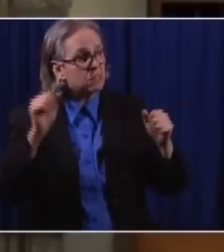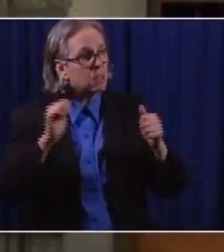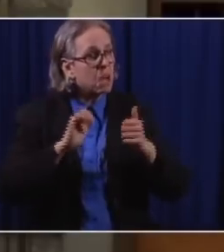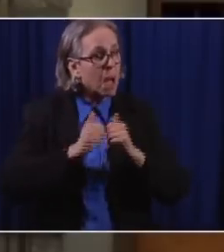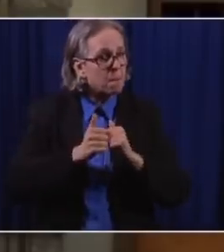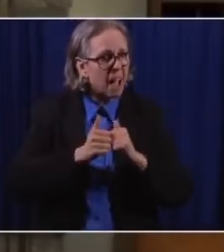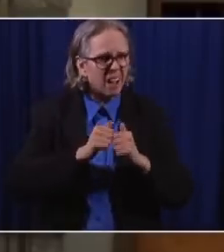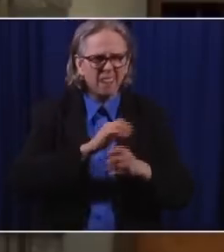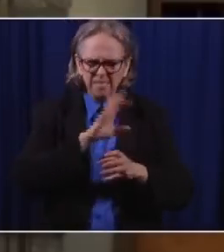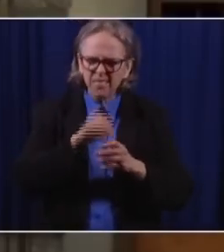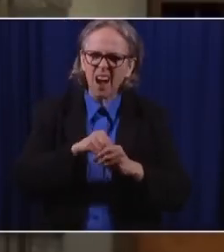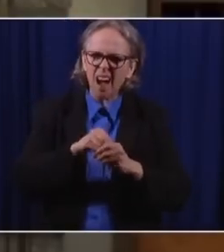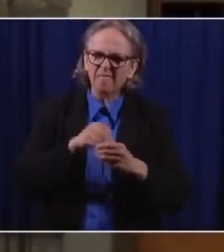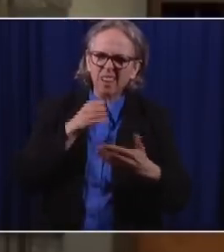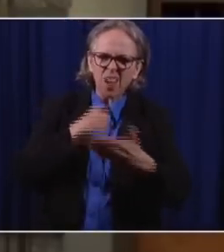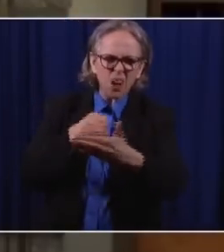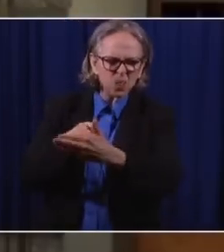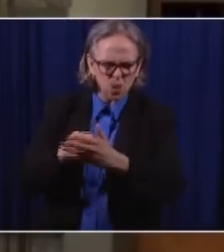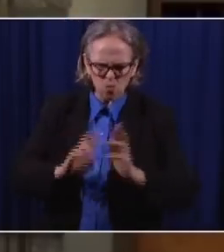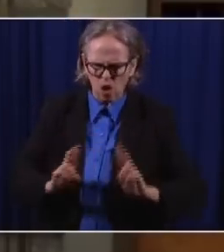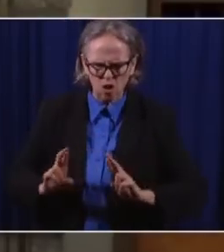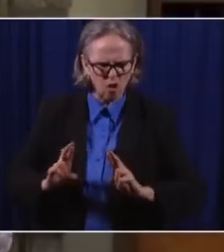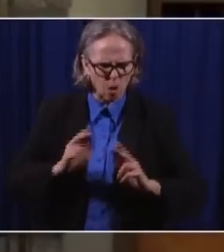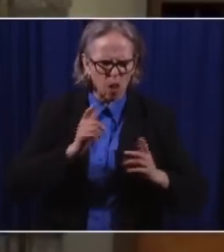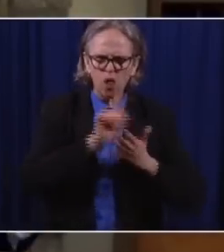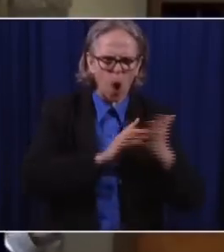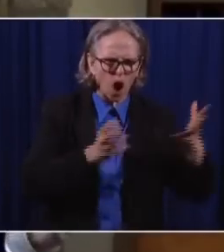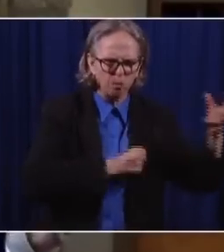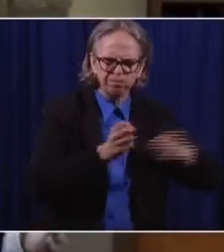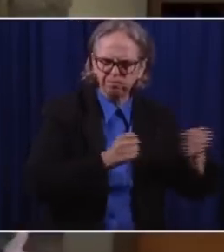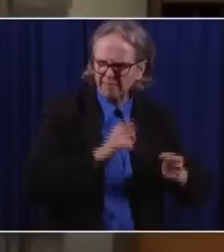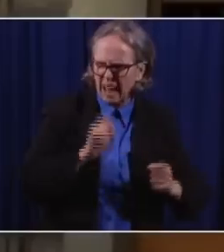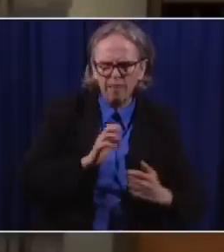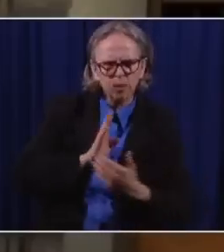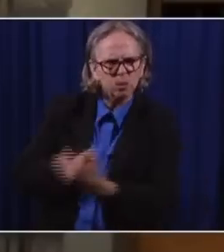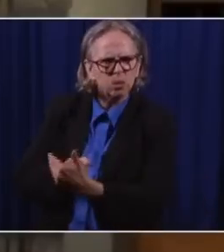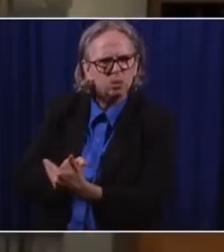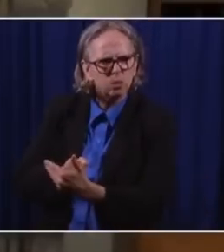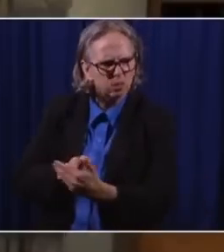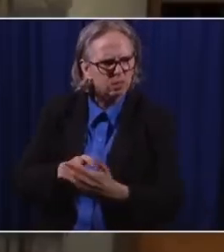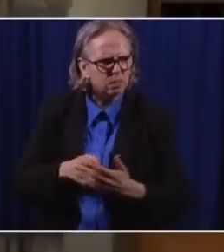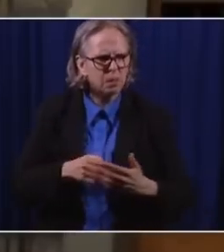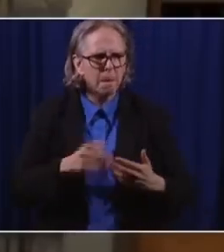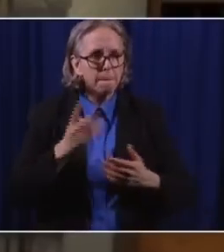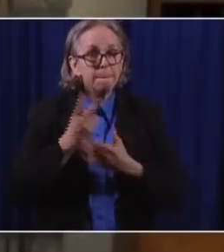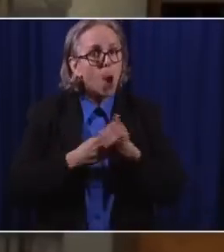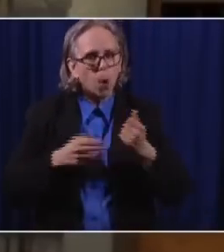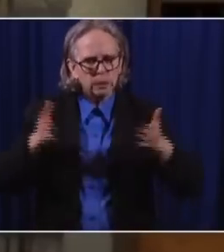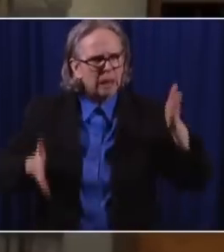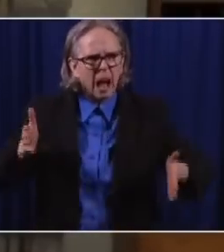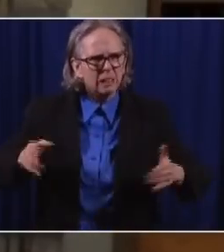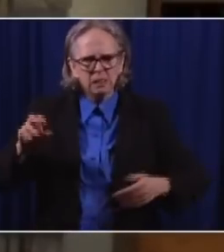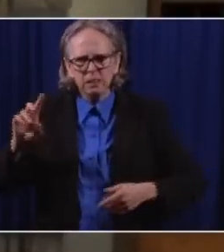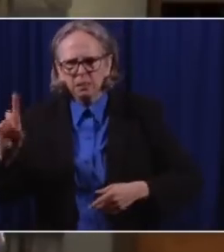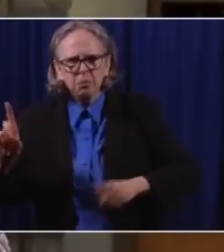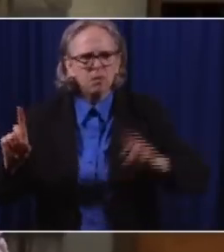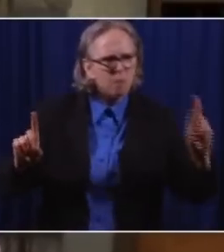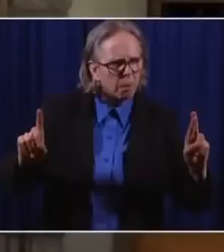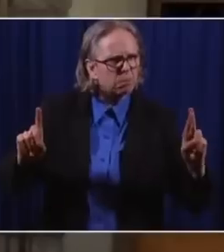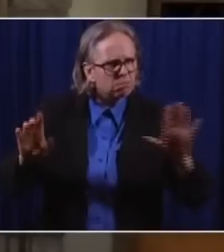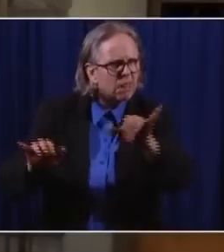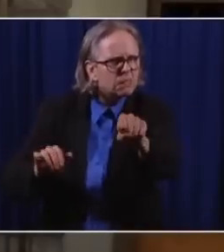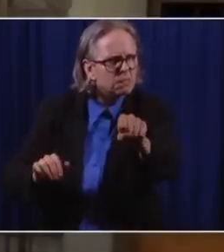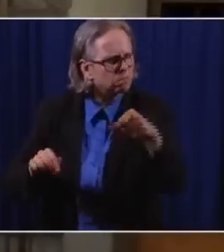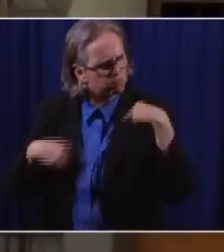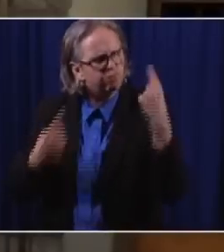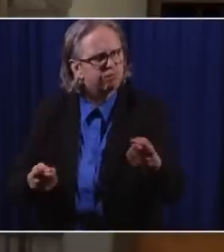the ready to file a lawsuit, and the other side has as well. So the fact that a lawsuit is